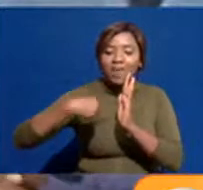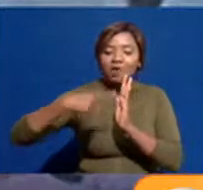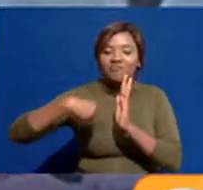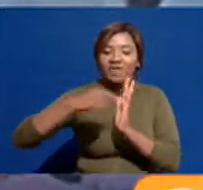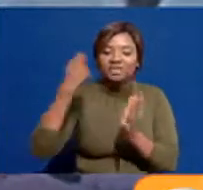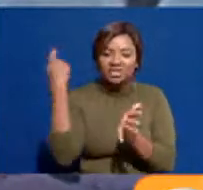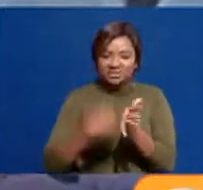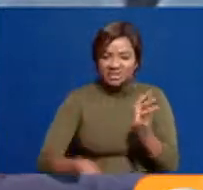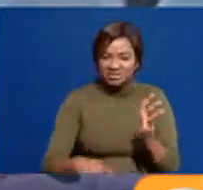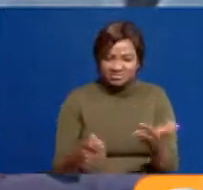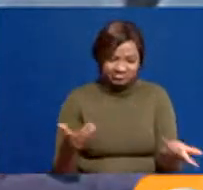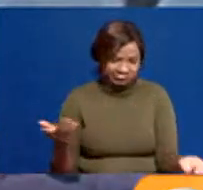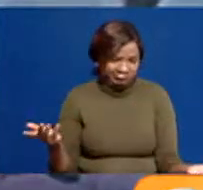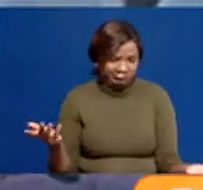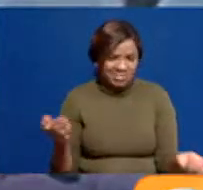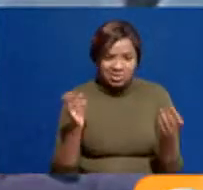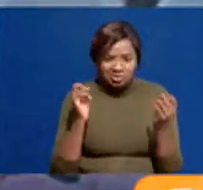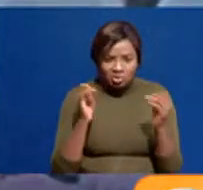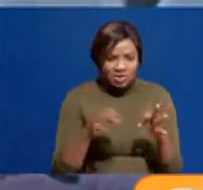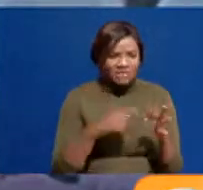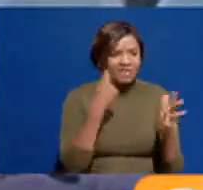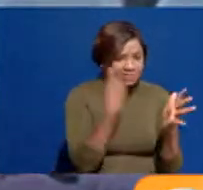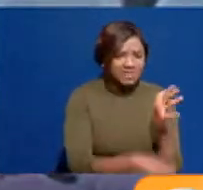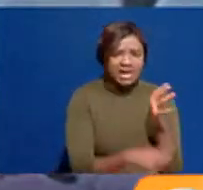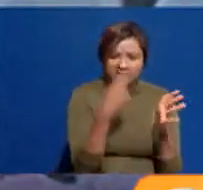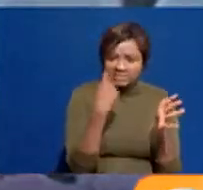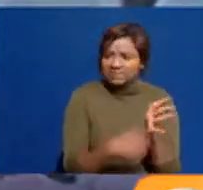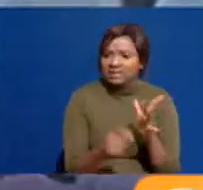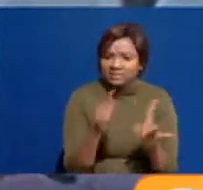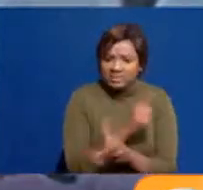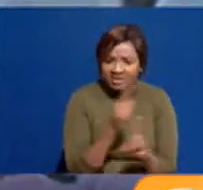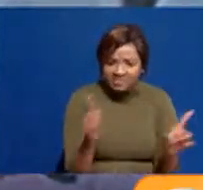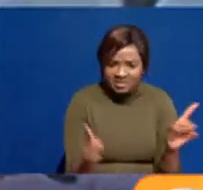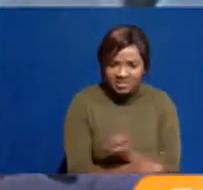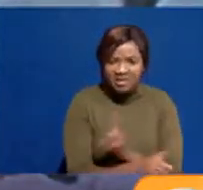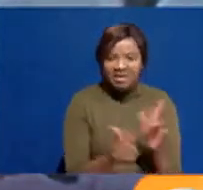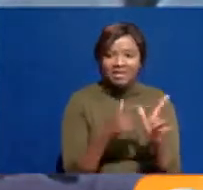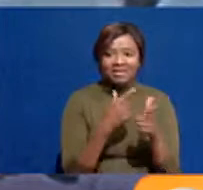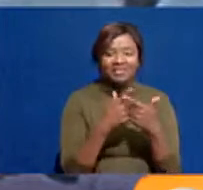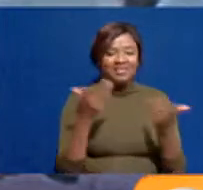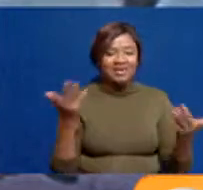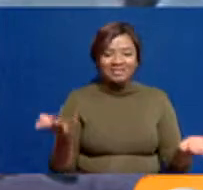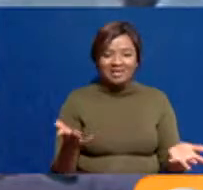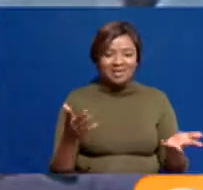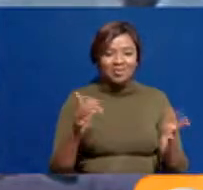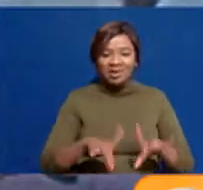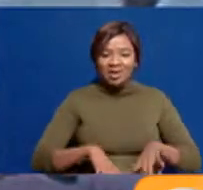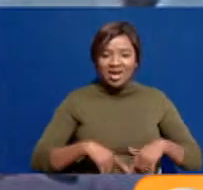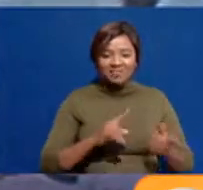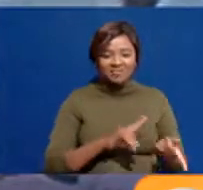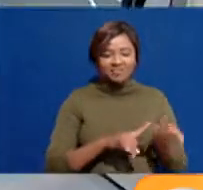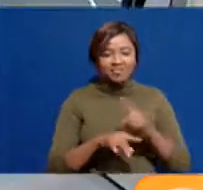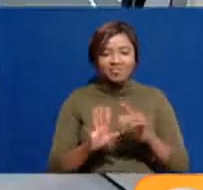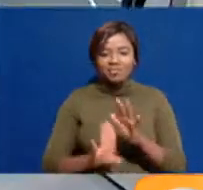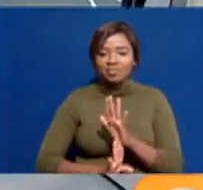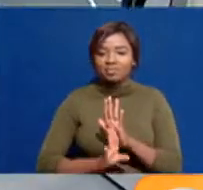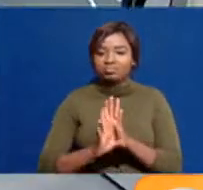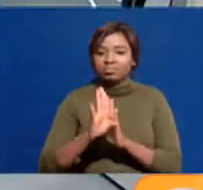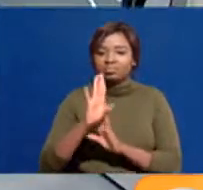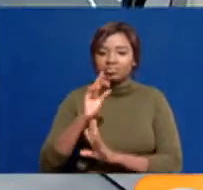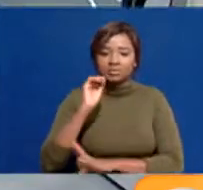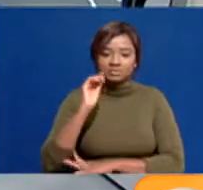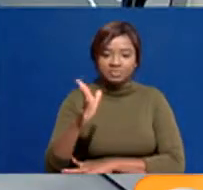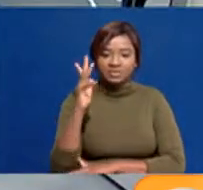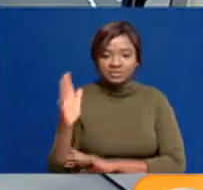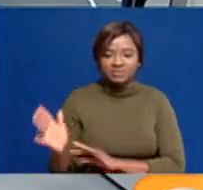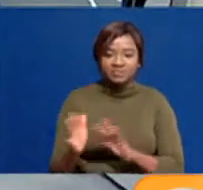people? So when you overtax Kenyans, that tax goes back and increases the cost of living. Malala, jump in.